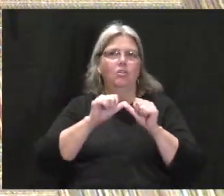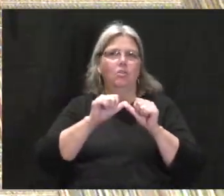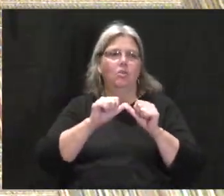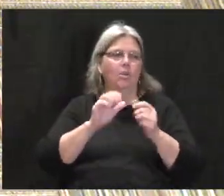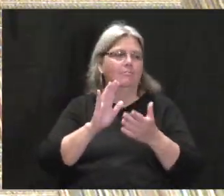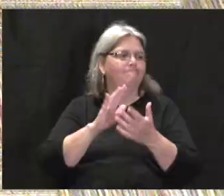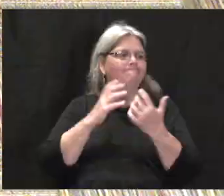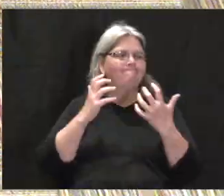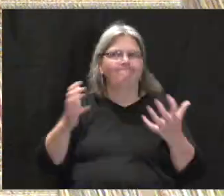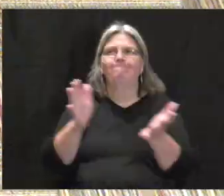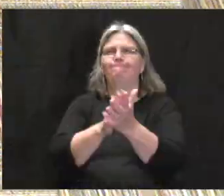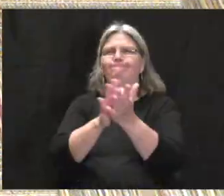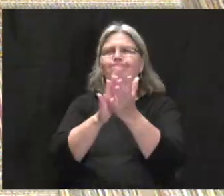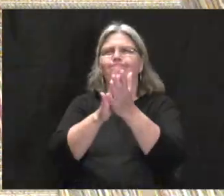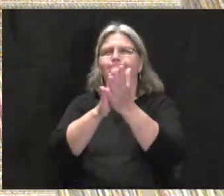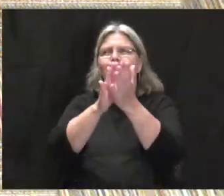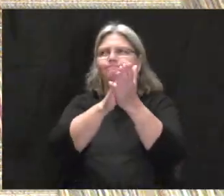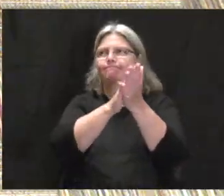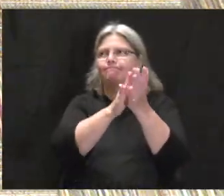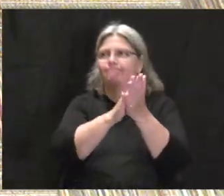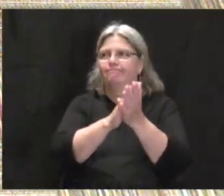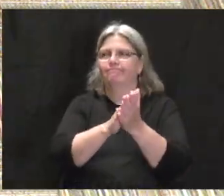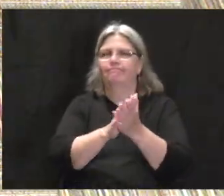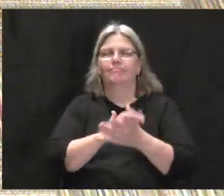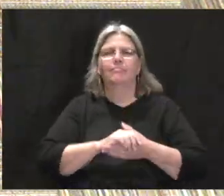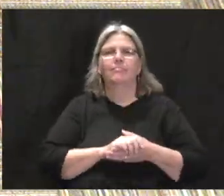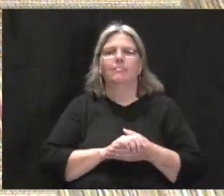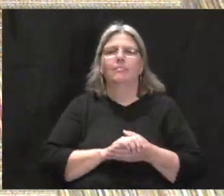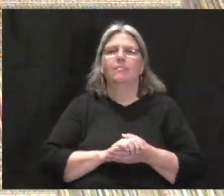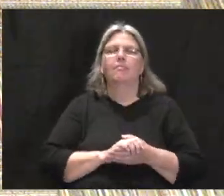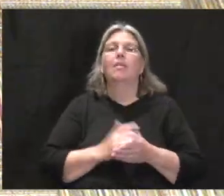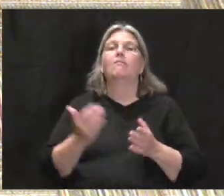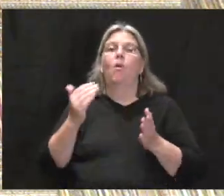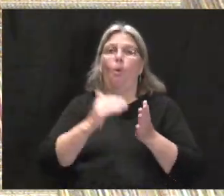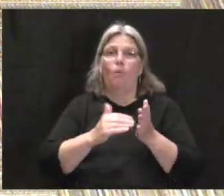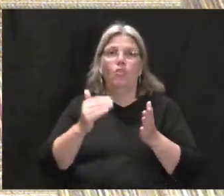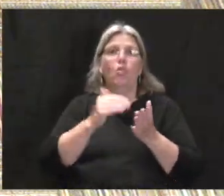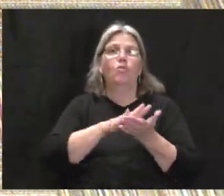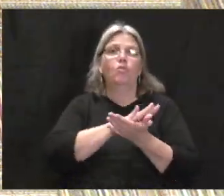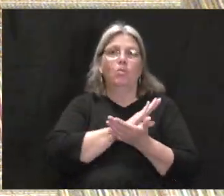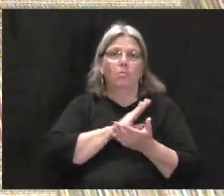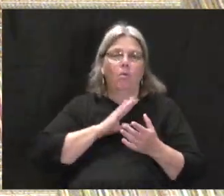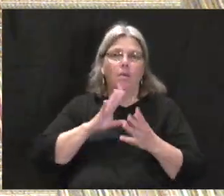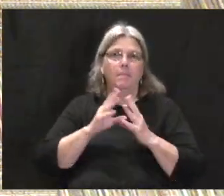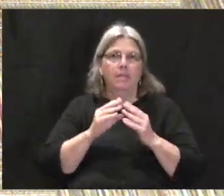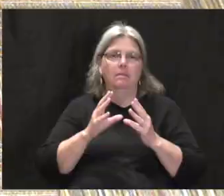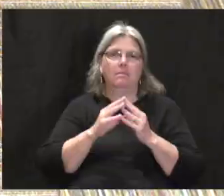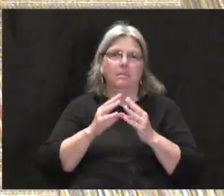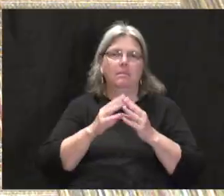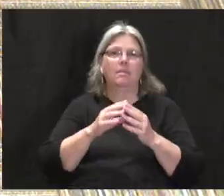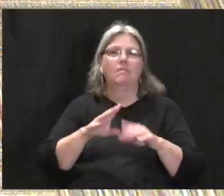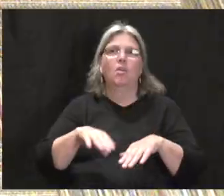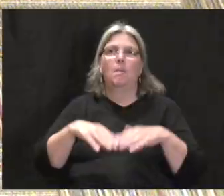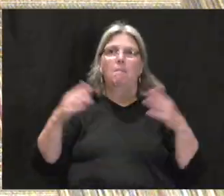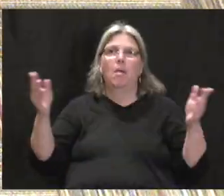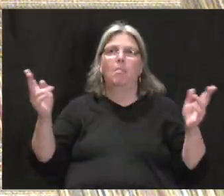please, make a bigger budget. We need more money to support our children. So that was here as well.